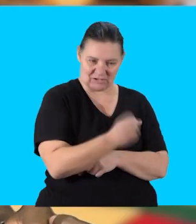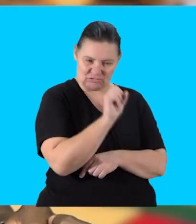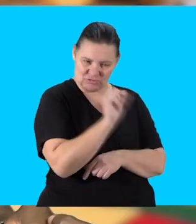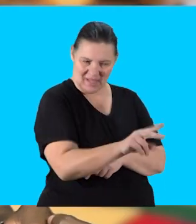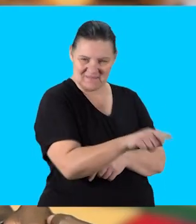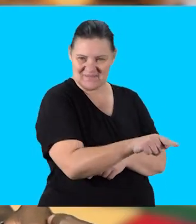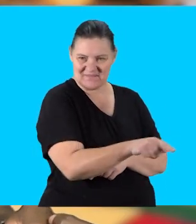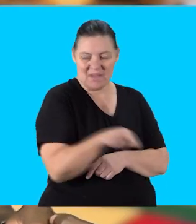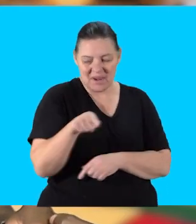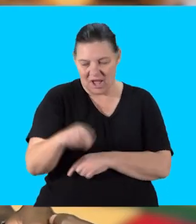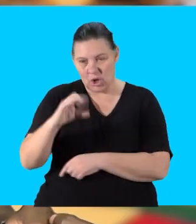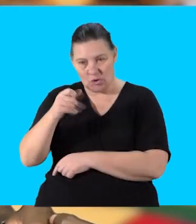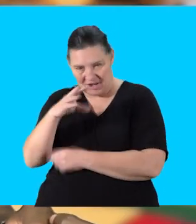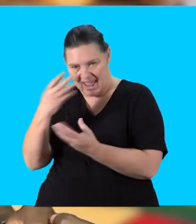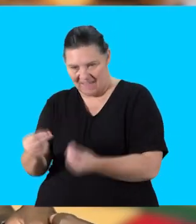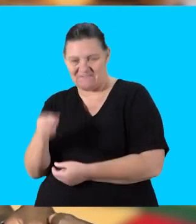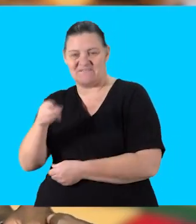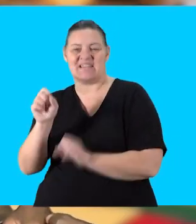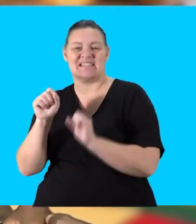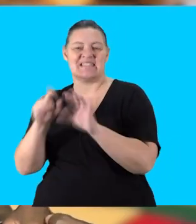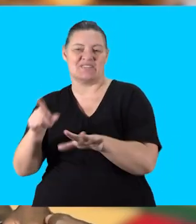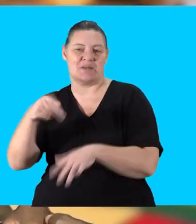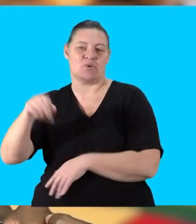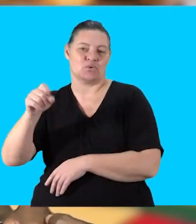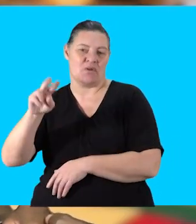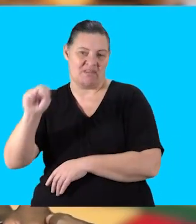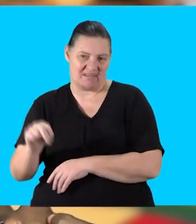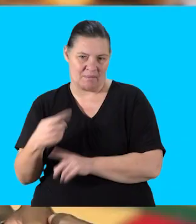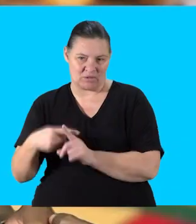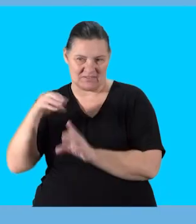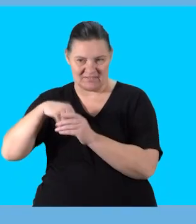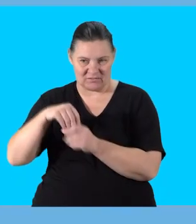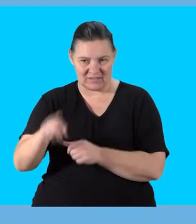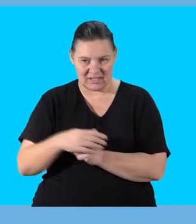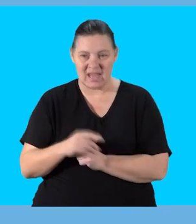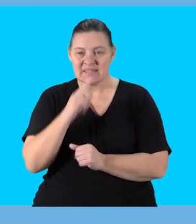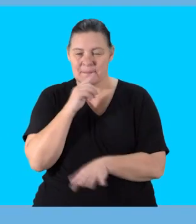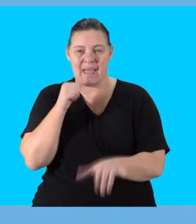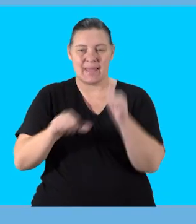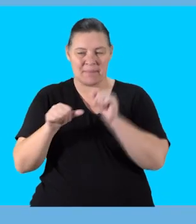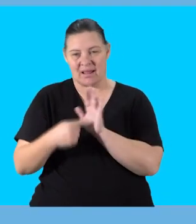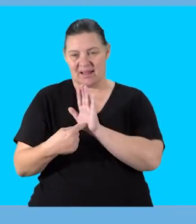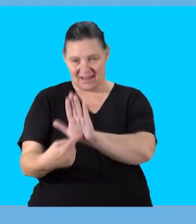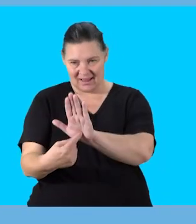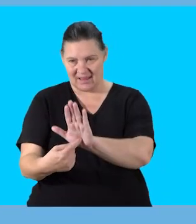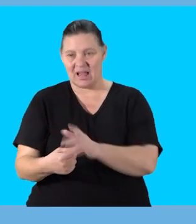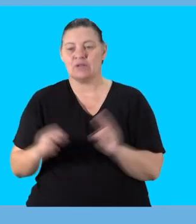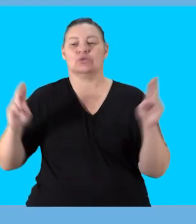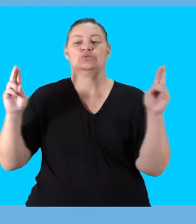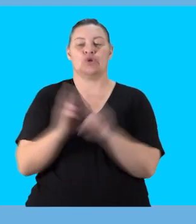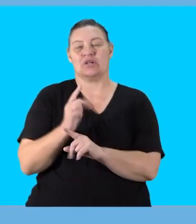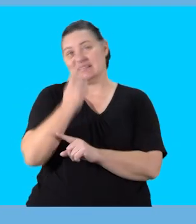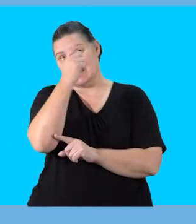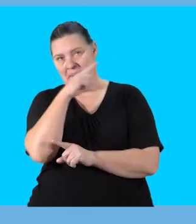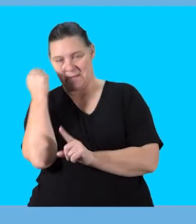had 12 protons, but with our chlorine here, it has 17 protons. And then you also have the chemical symbol, which is the